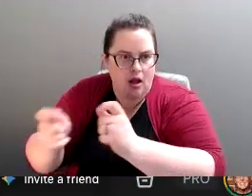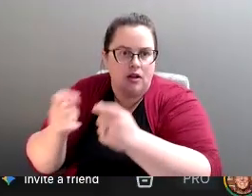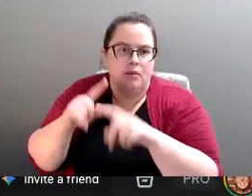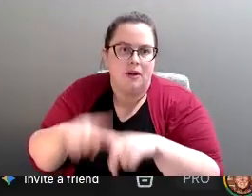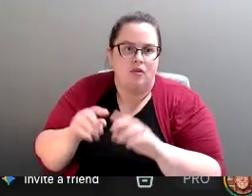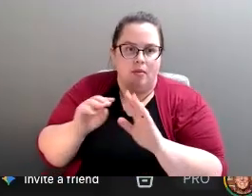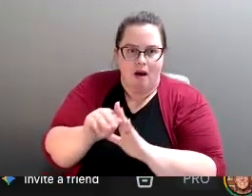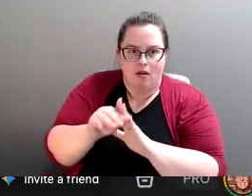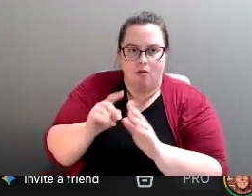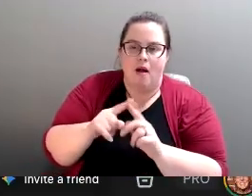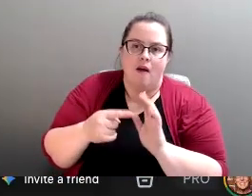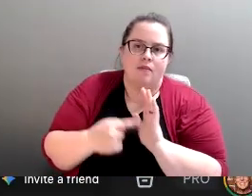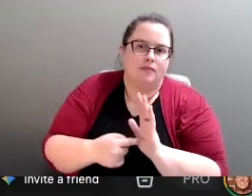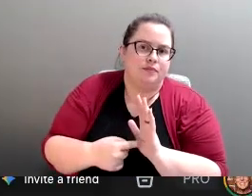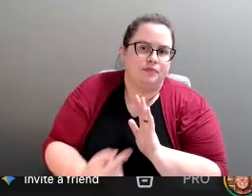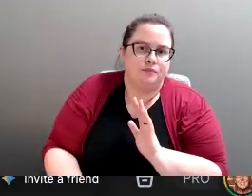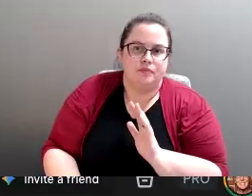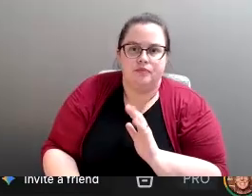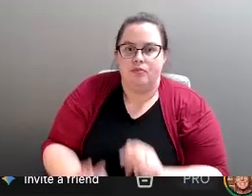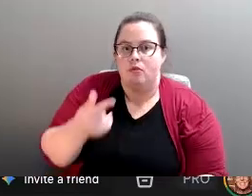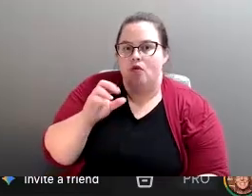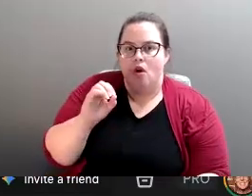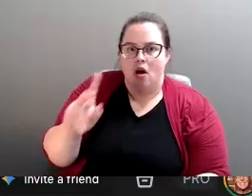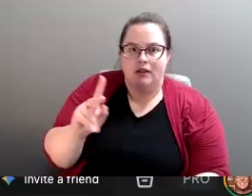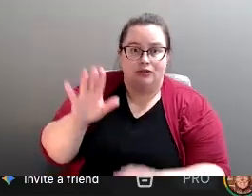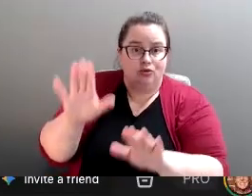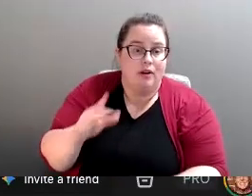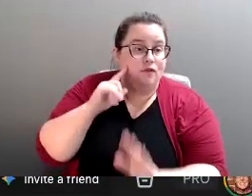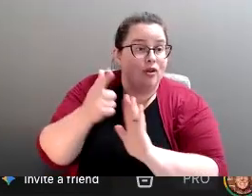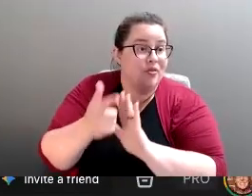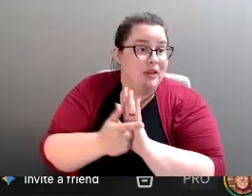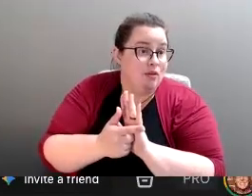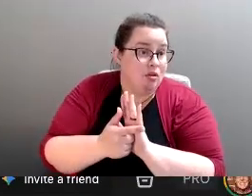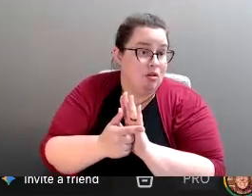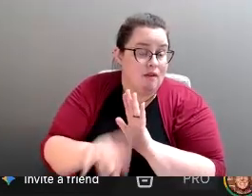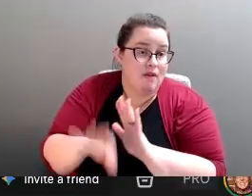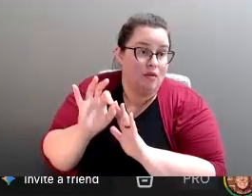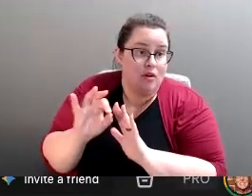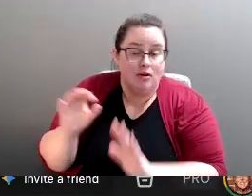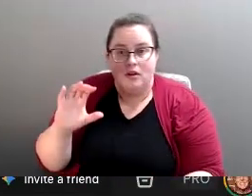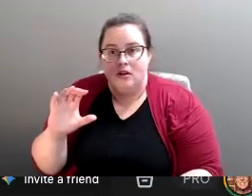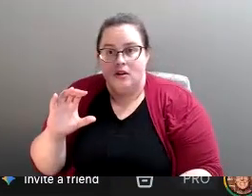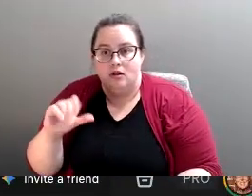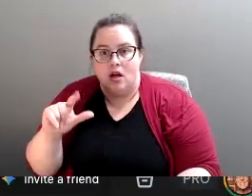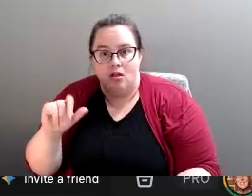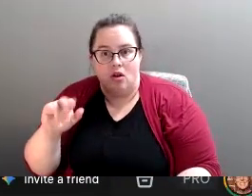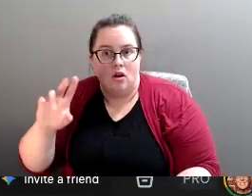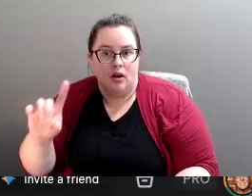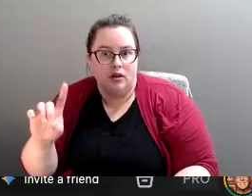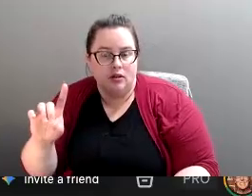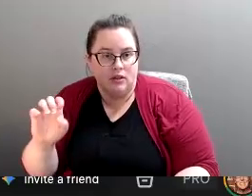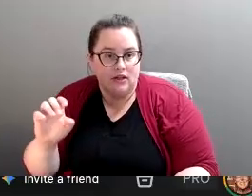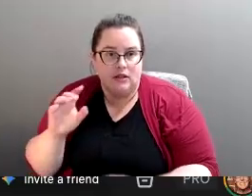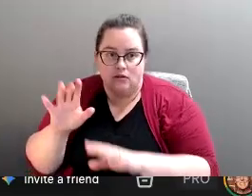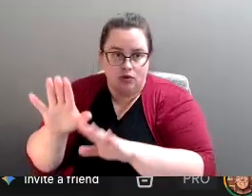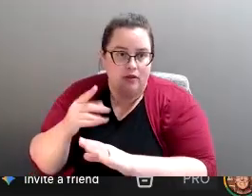out. But Grok is really great for legal, I've Yeah. discovered. And Claude is like the best for writing code for